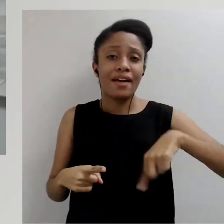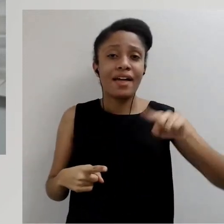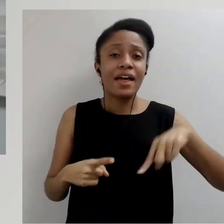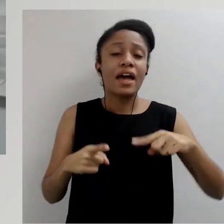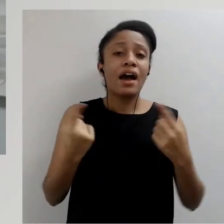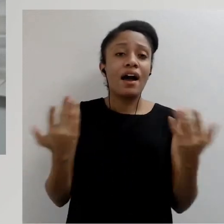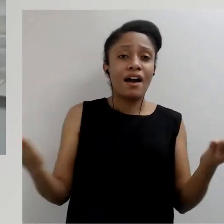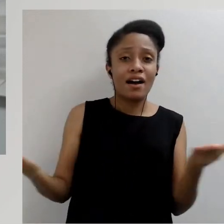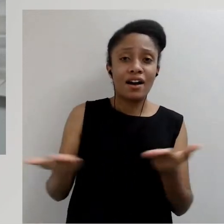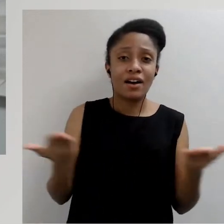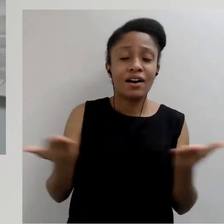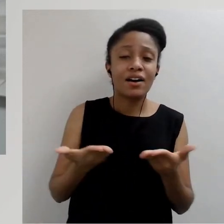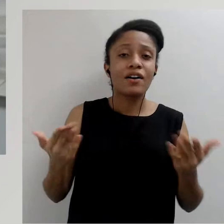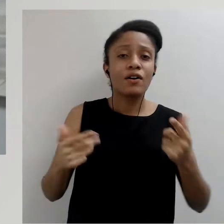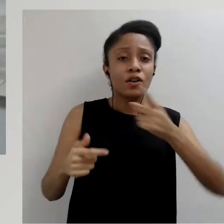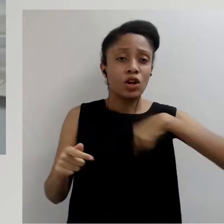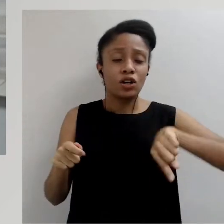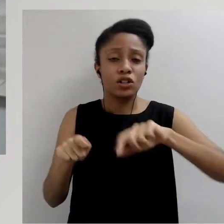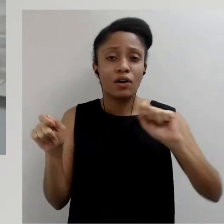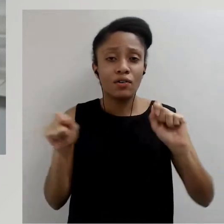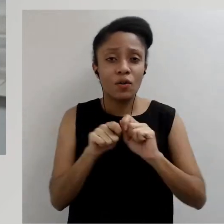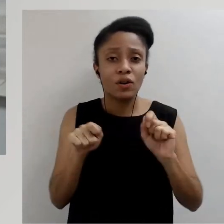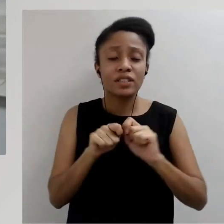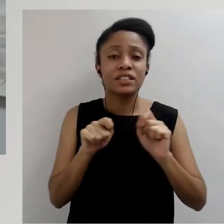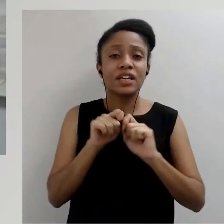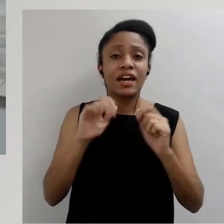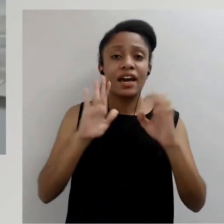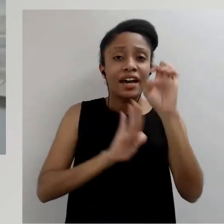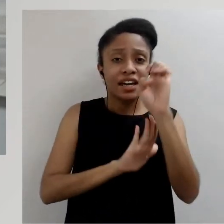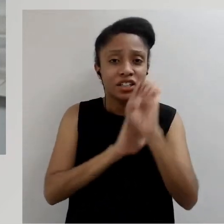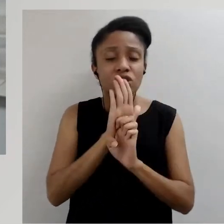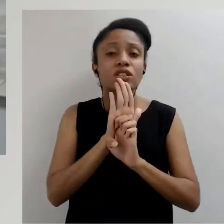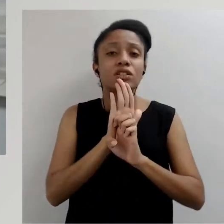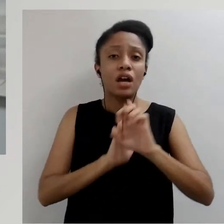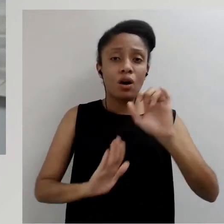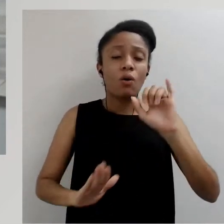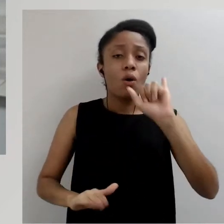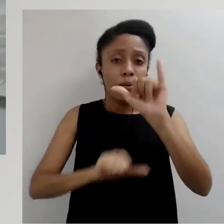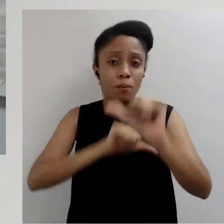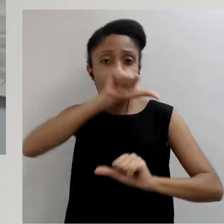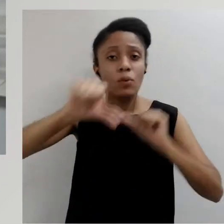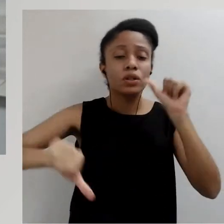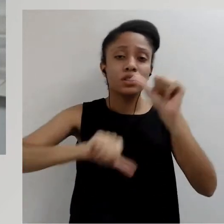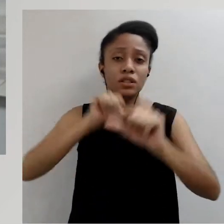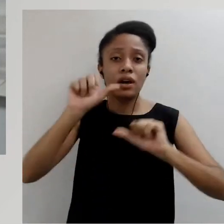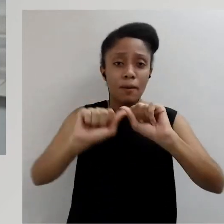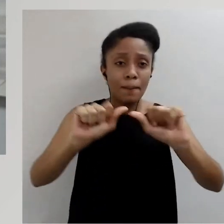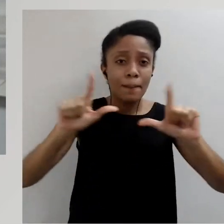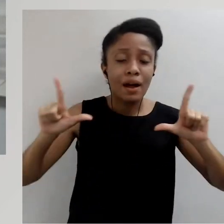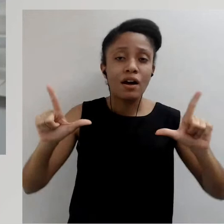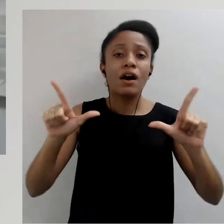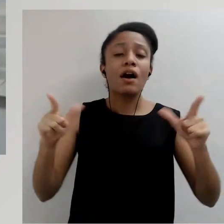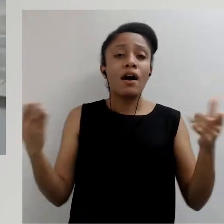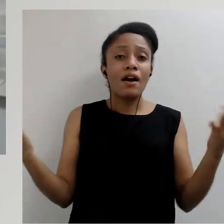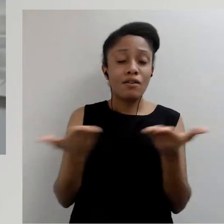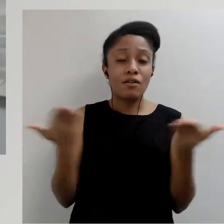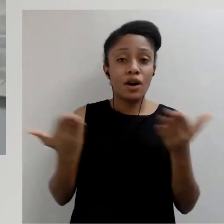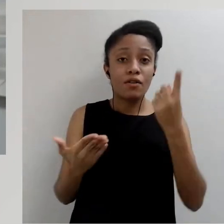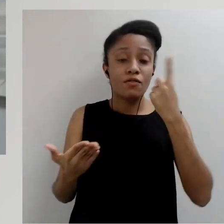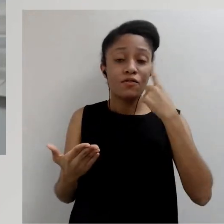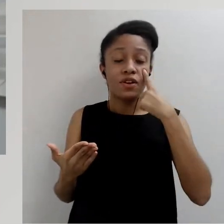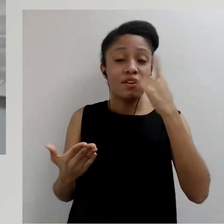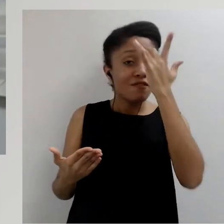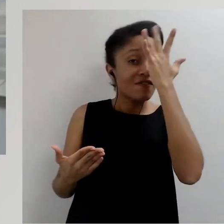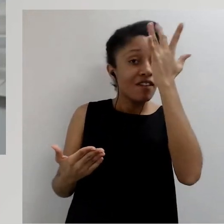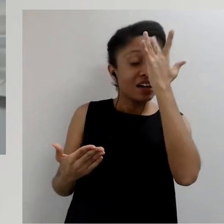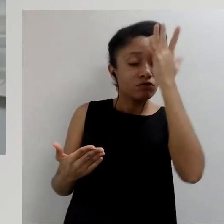follow the packaging. We went to the packaging services. We had a new development. We are developing a new